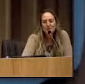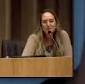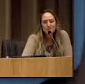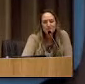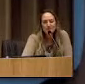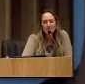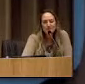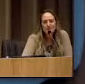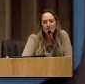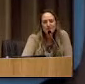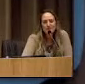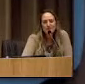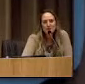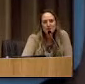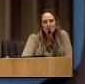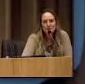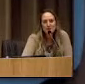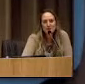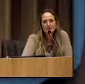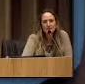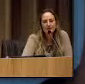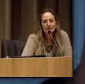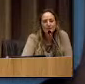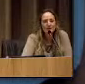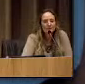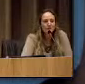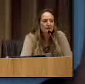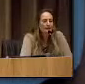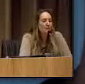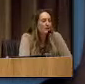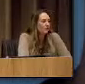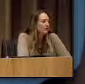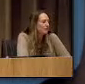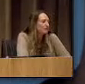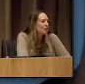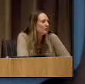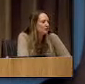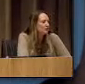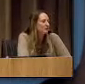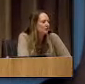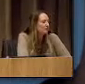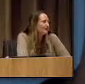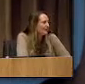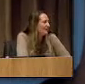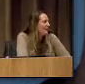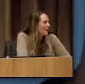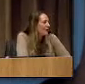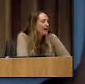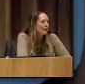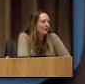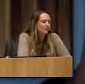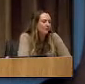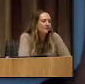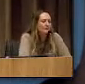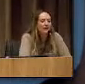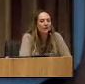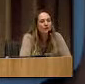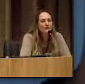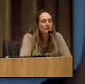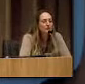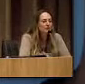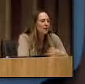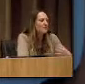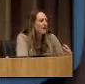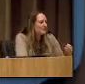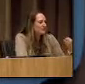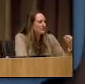difference in the lives of the others. When we had this proposal to collect data, I asked, oh my God, how can we